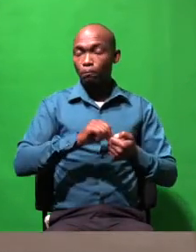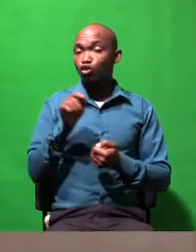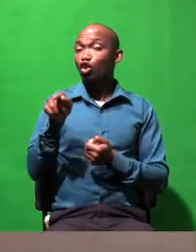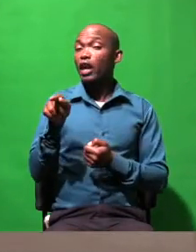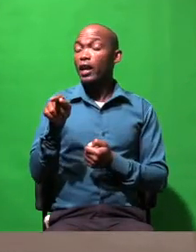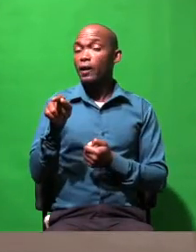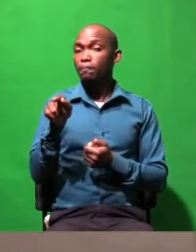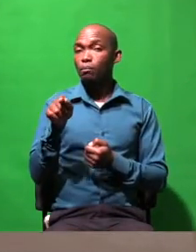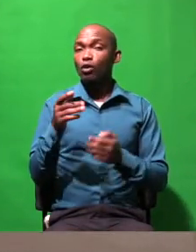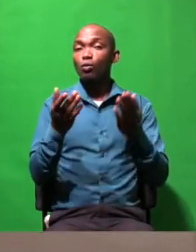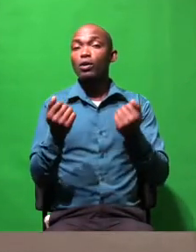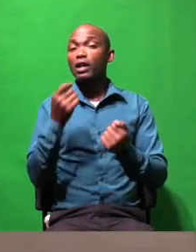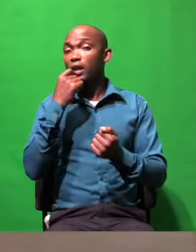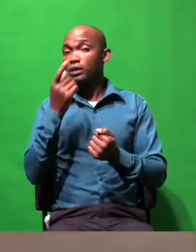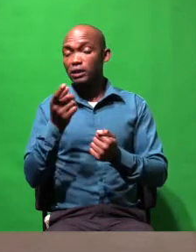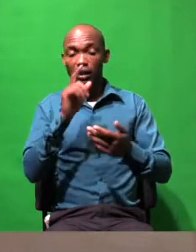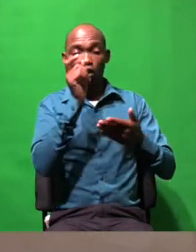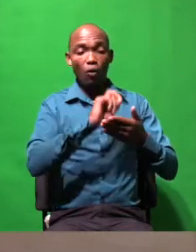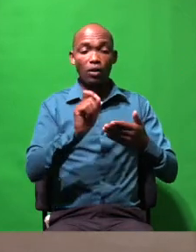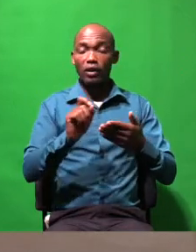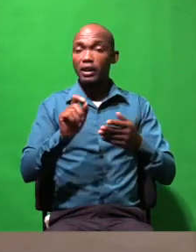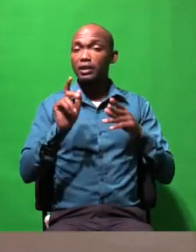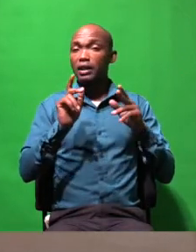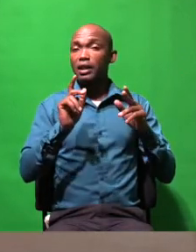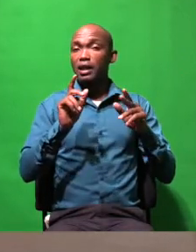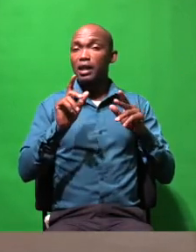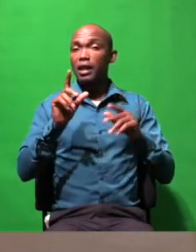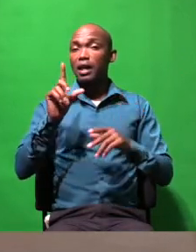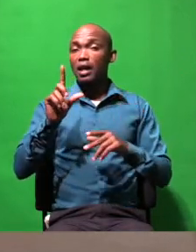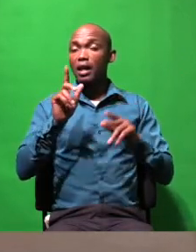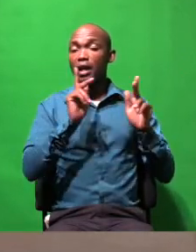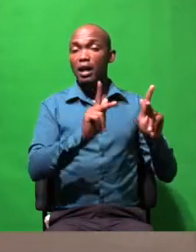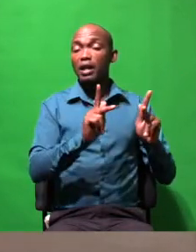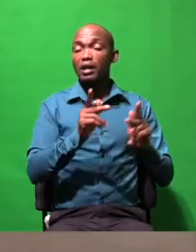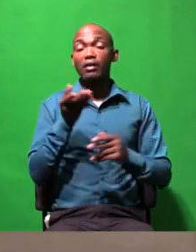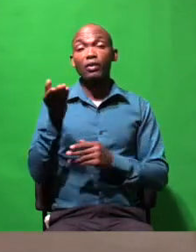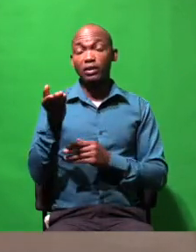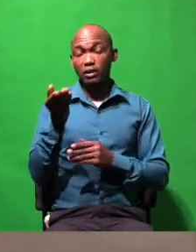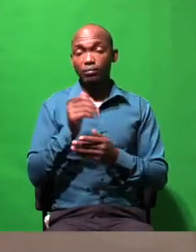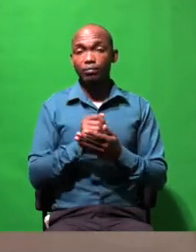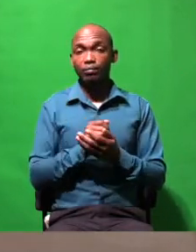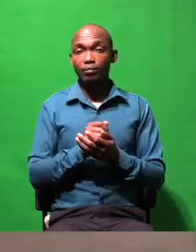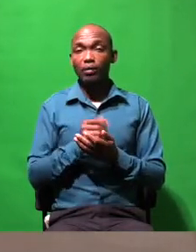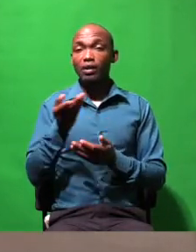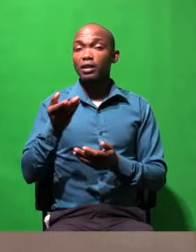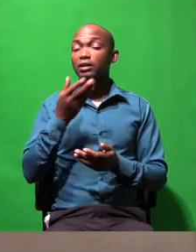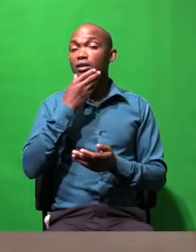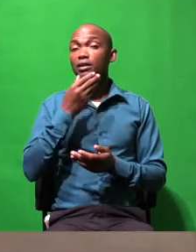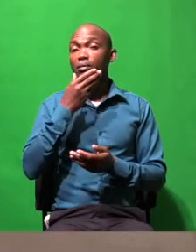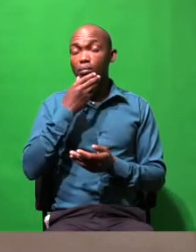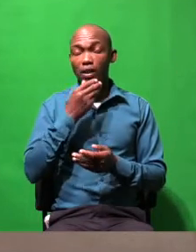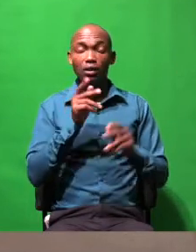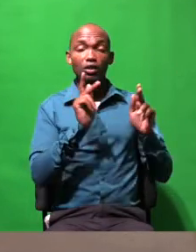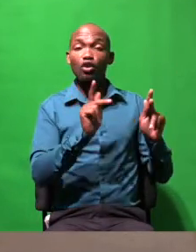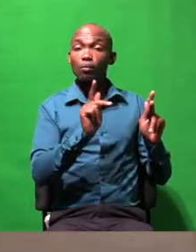here we say that, or we write like that, normal man. So this is a male,